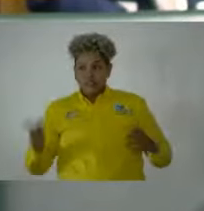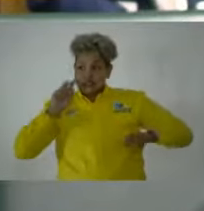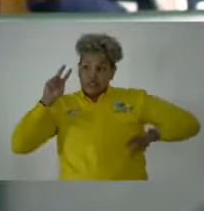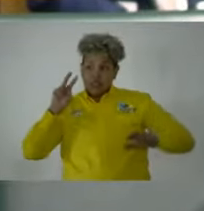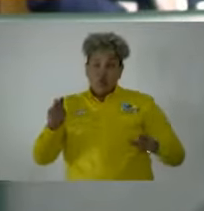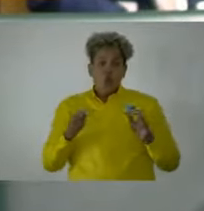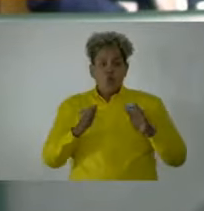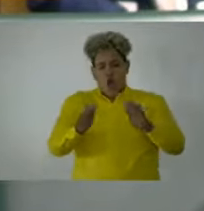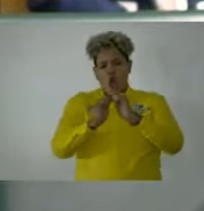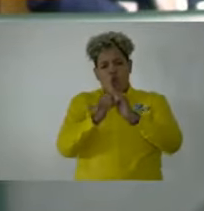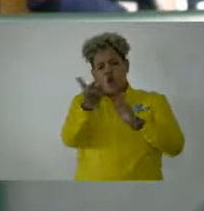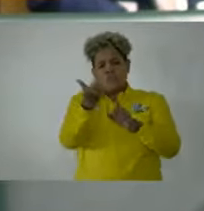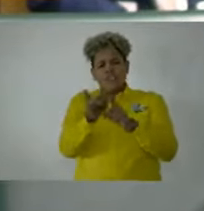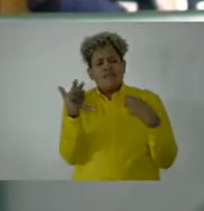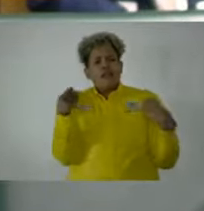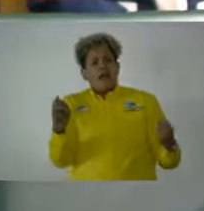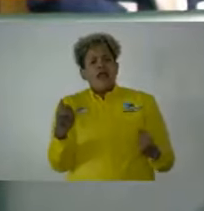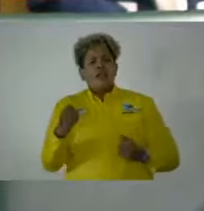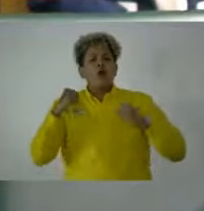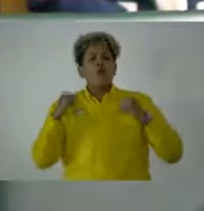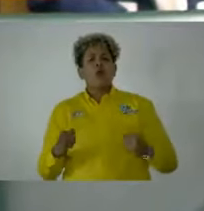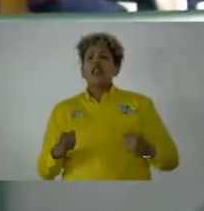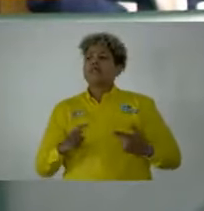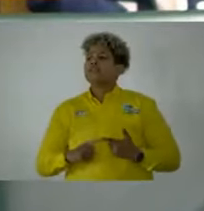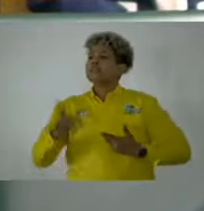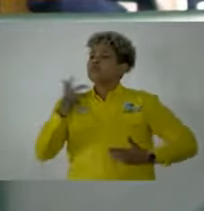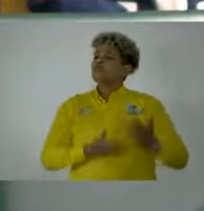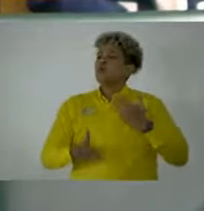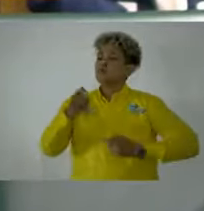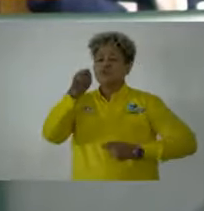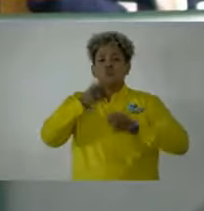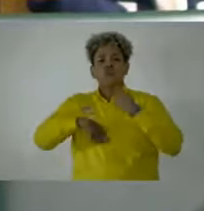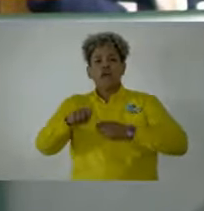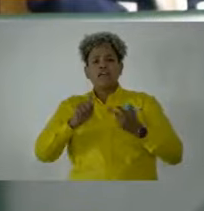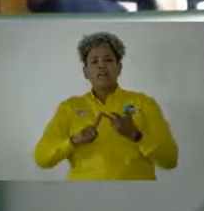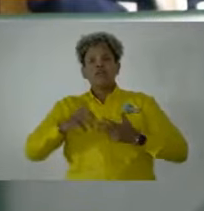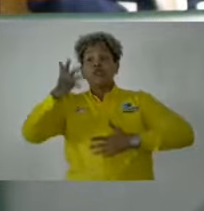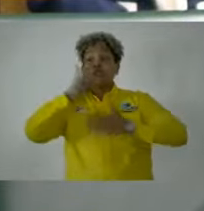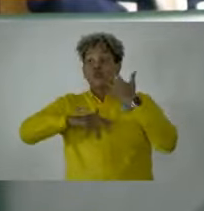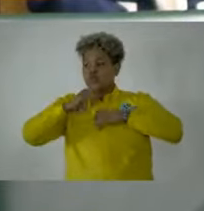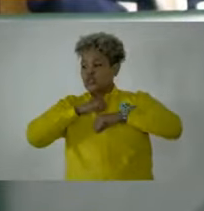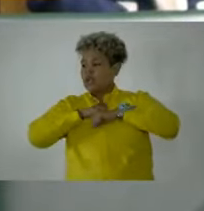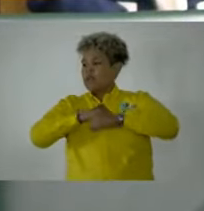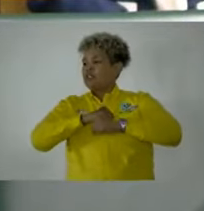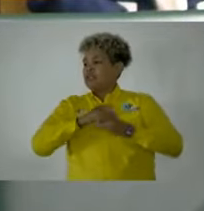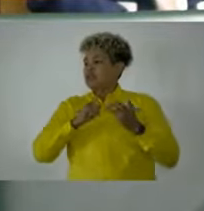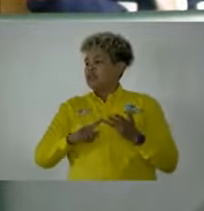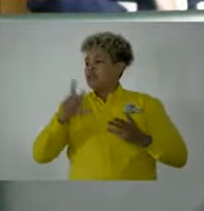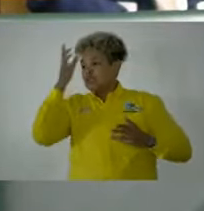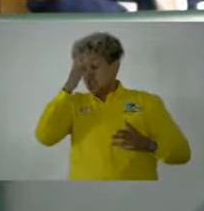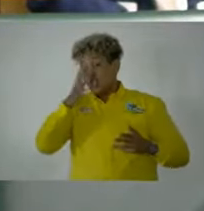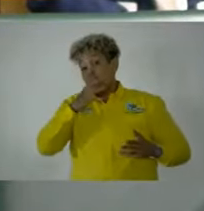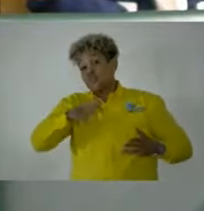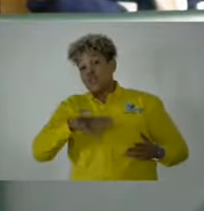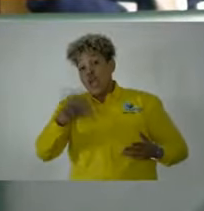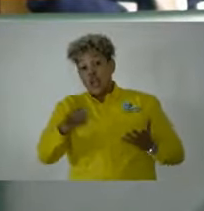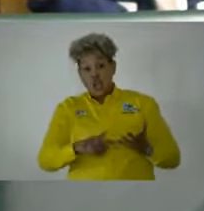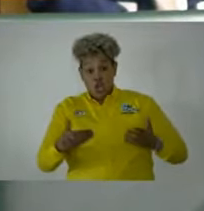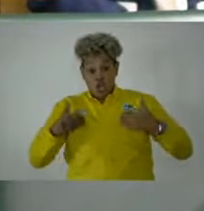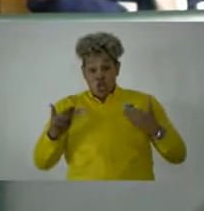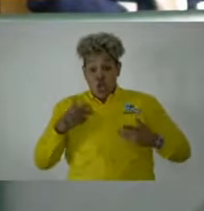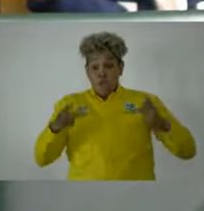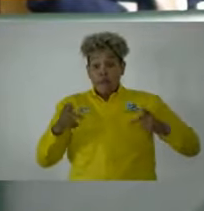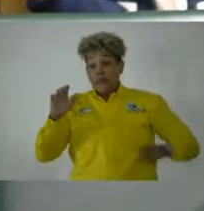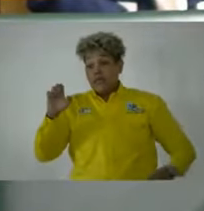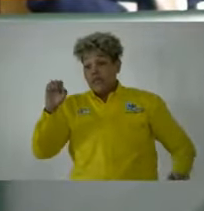addressing the ways in which health and wellness, social transformation, social protection, gender, young people, and